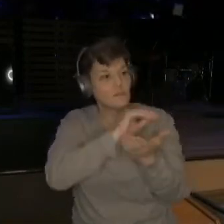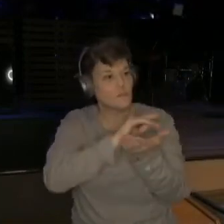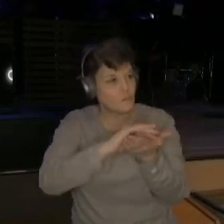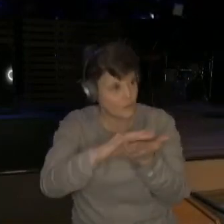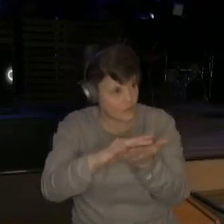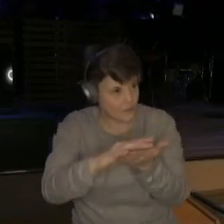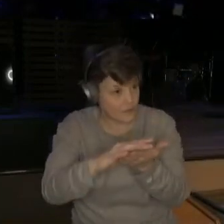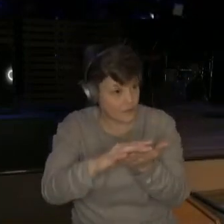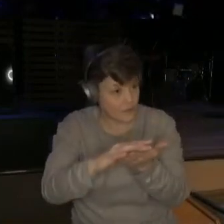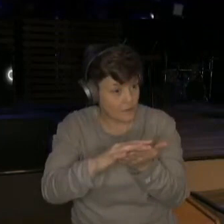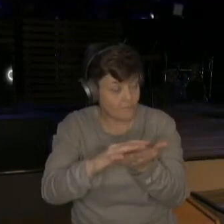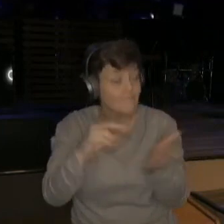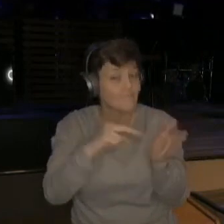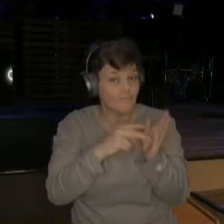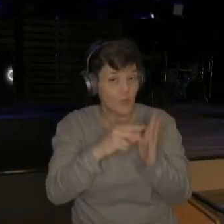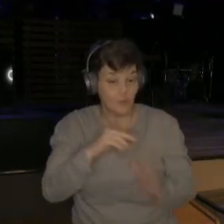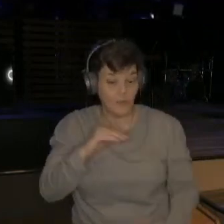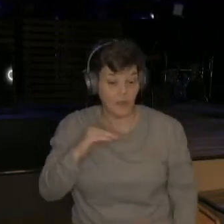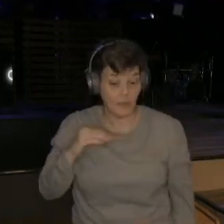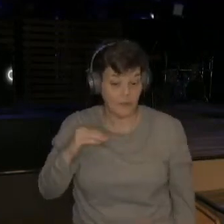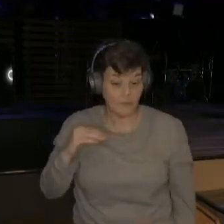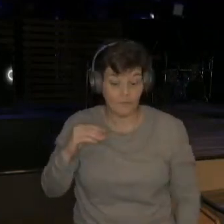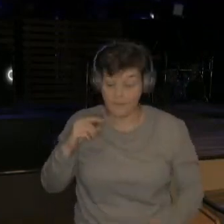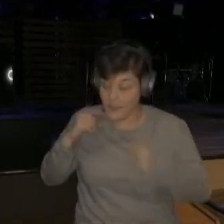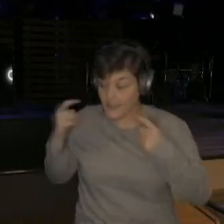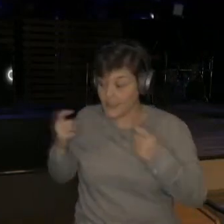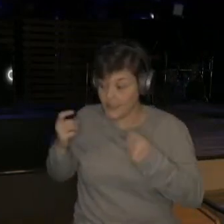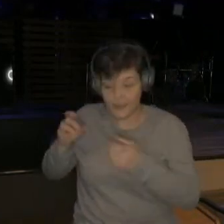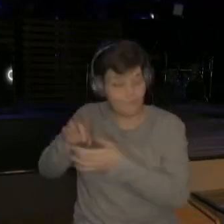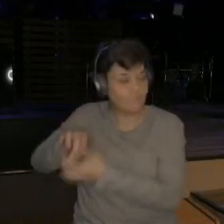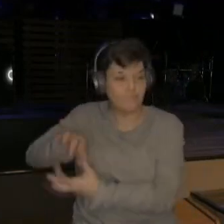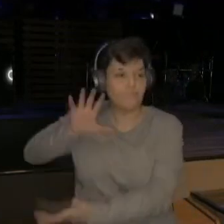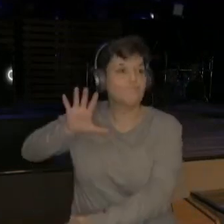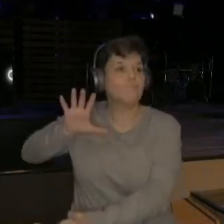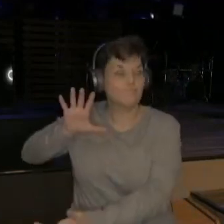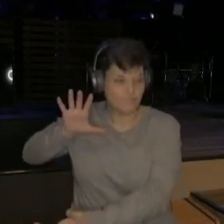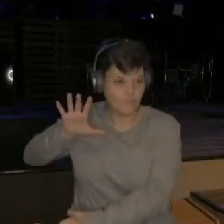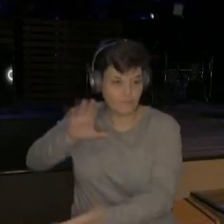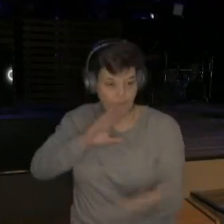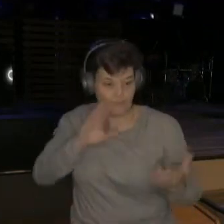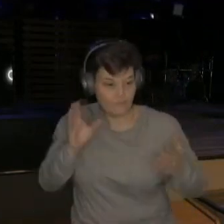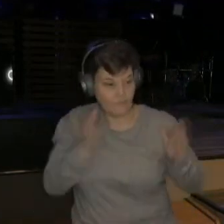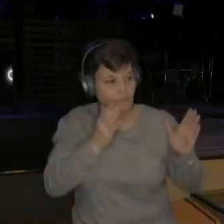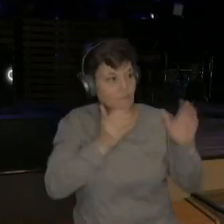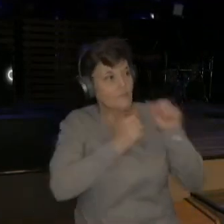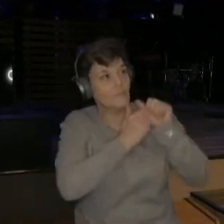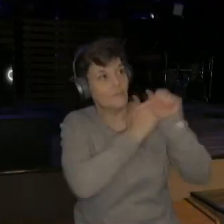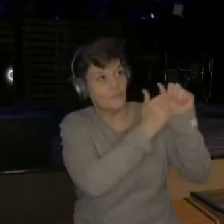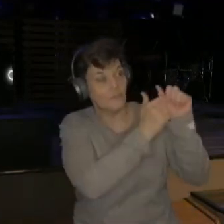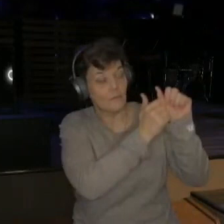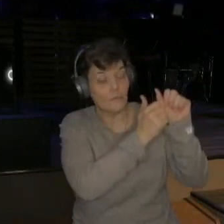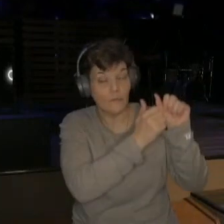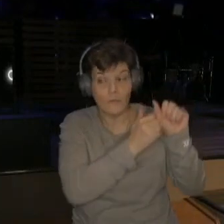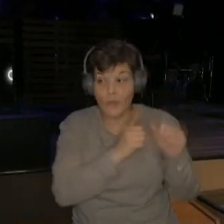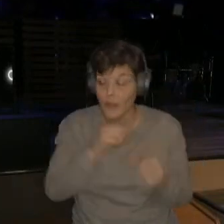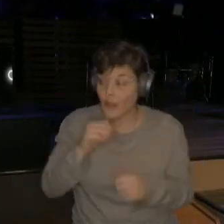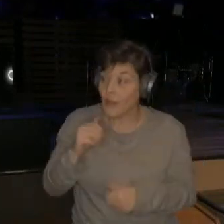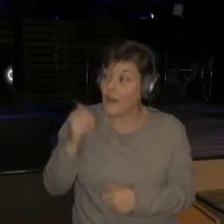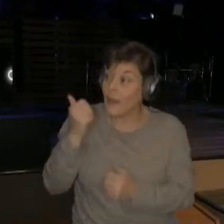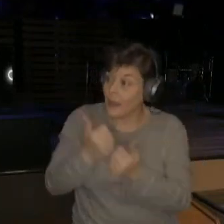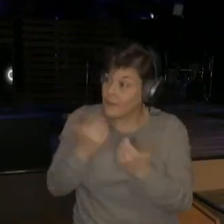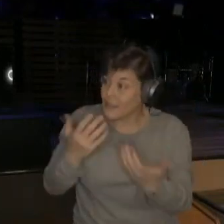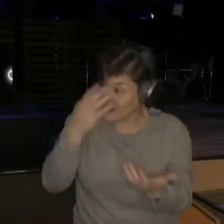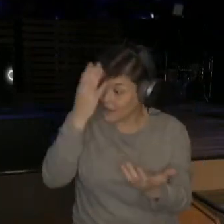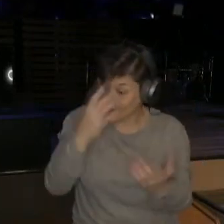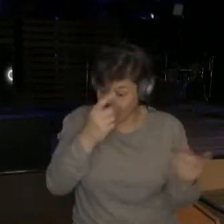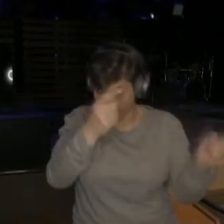desires of the world. In reality, we are simply stewards to all that God has entrusted to